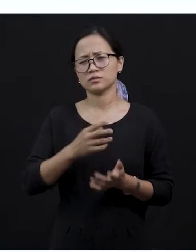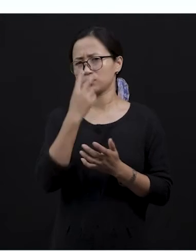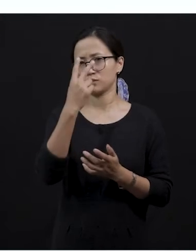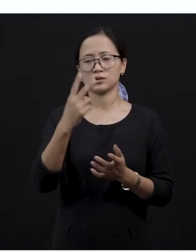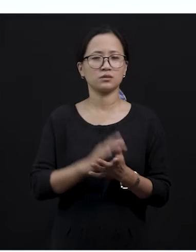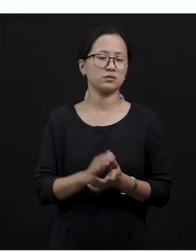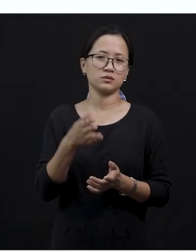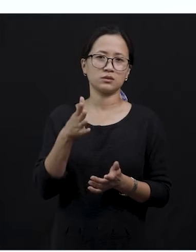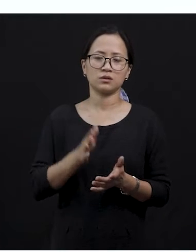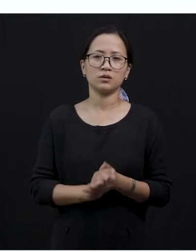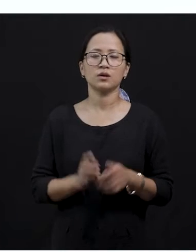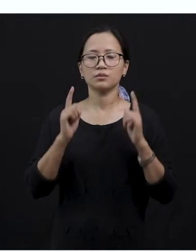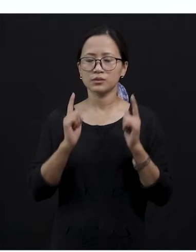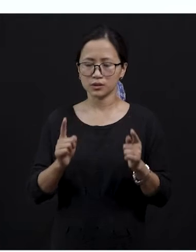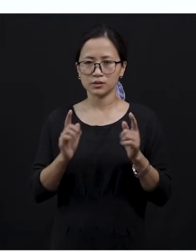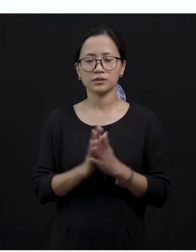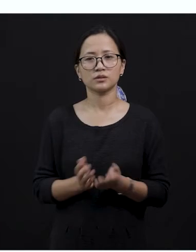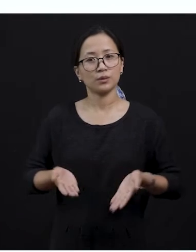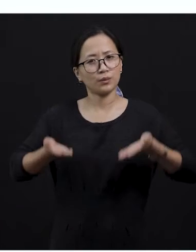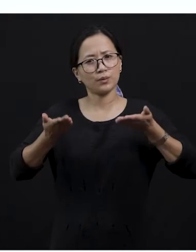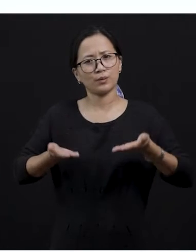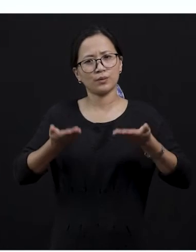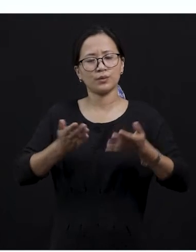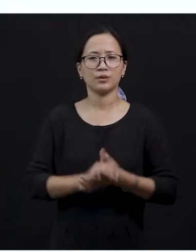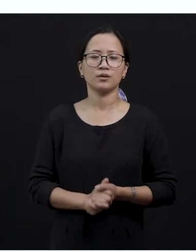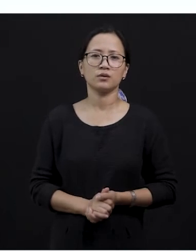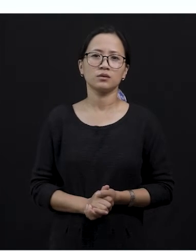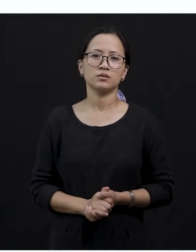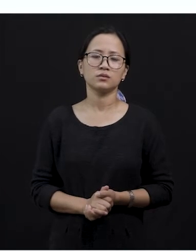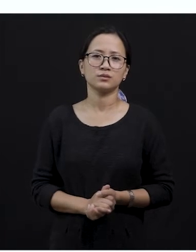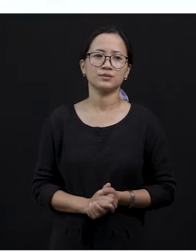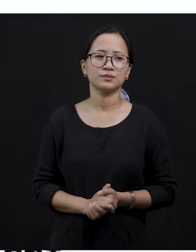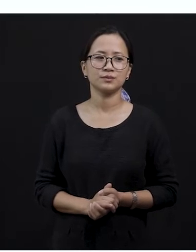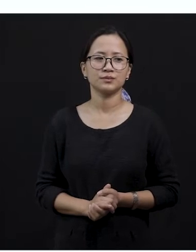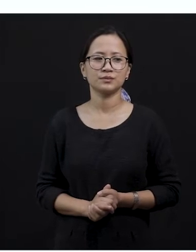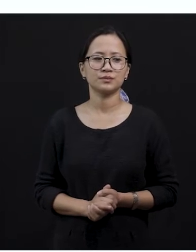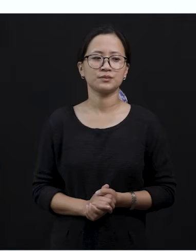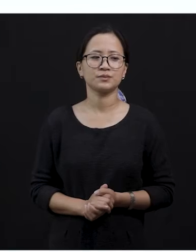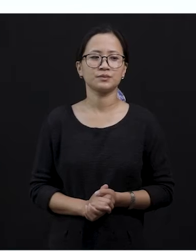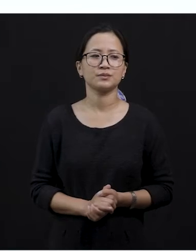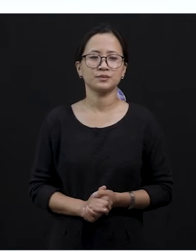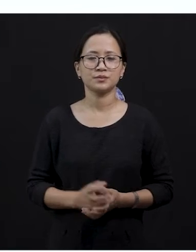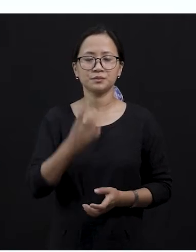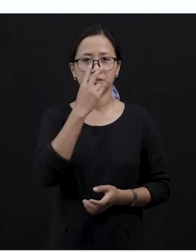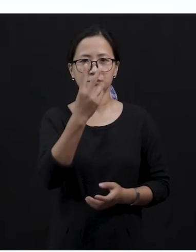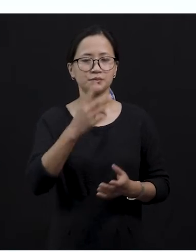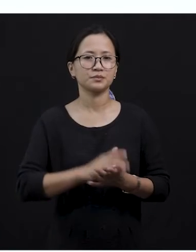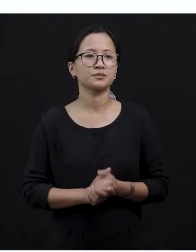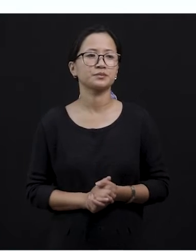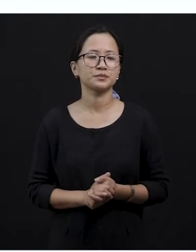gas around, but it has weight. Okay? They have bhari. And here,